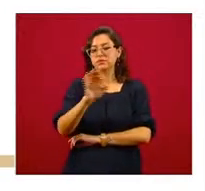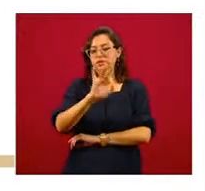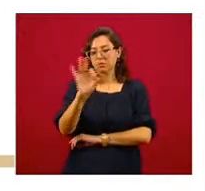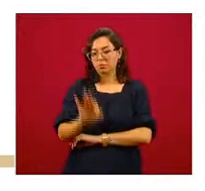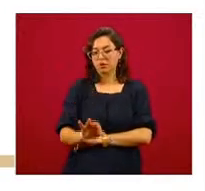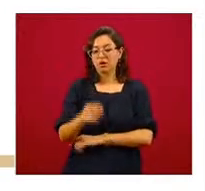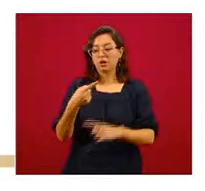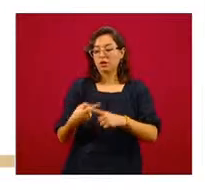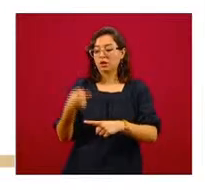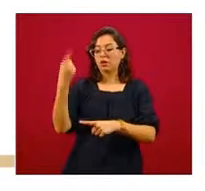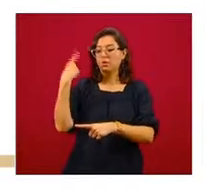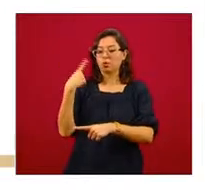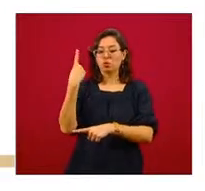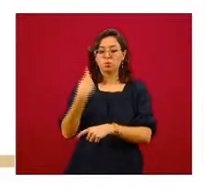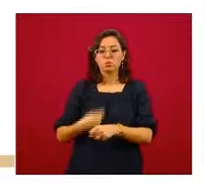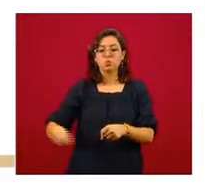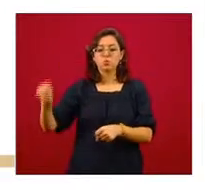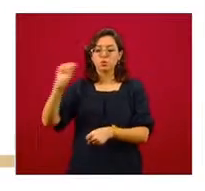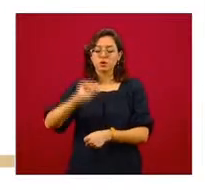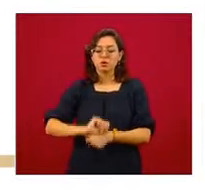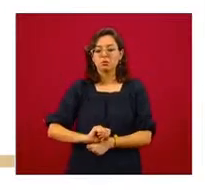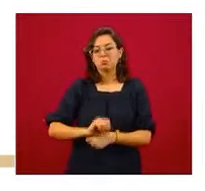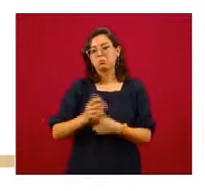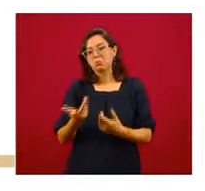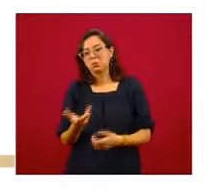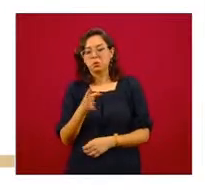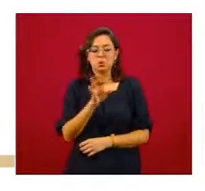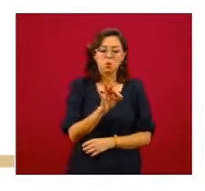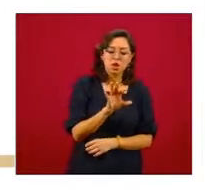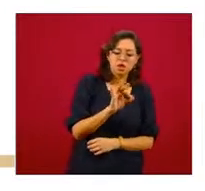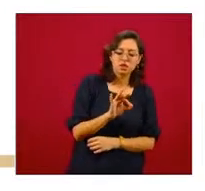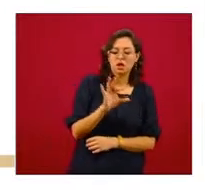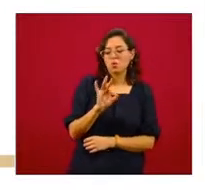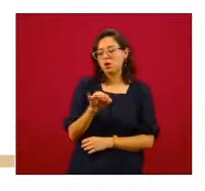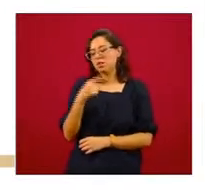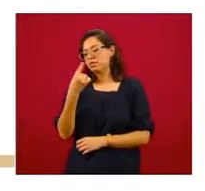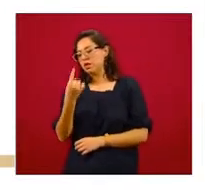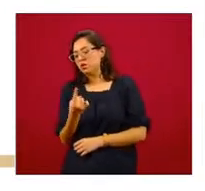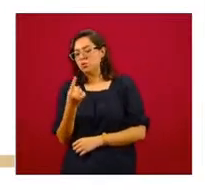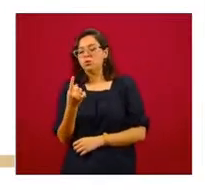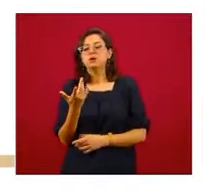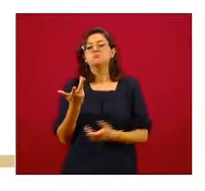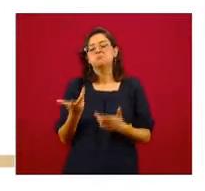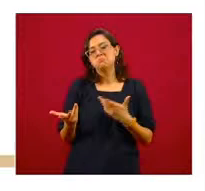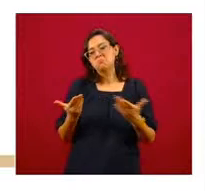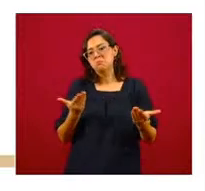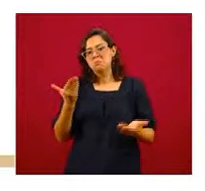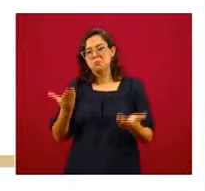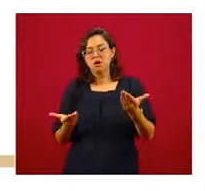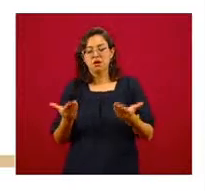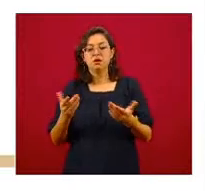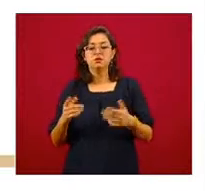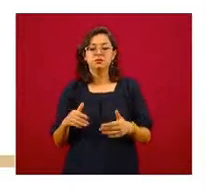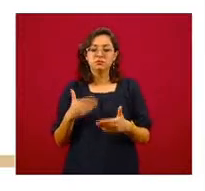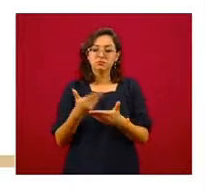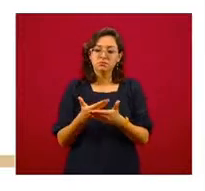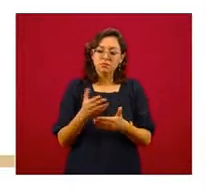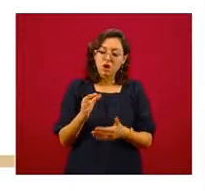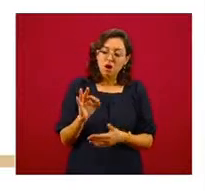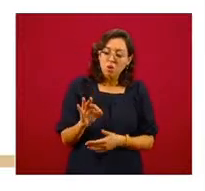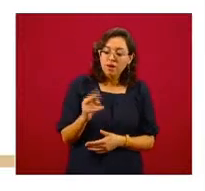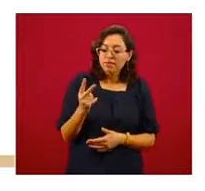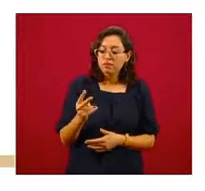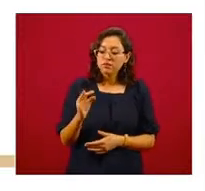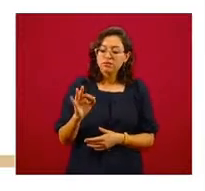positive tested percentage is 41%. Last week, we reported